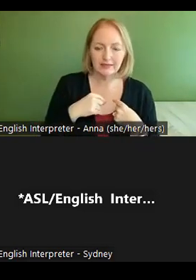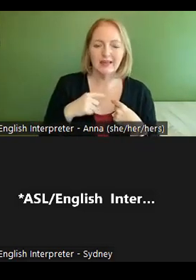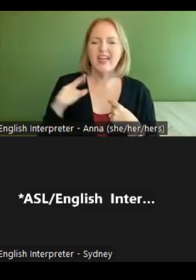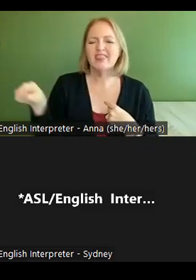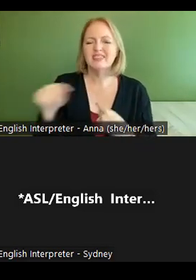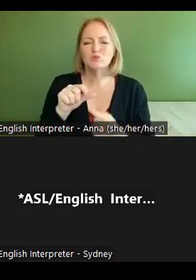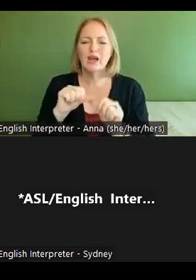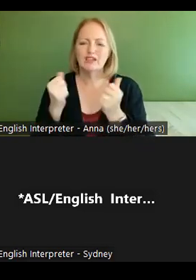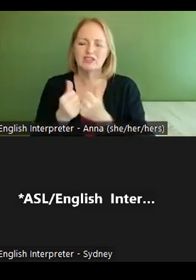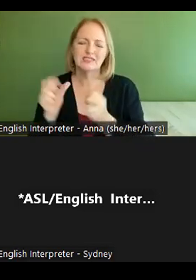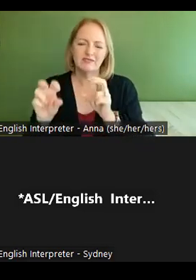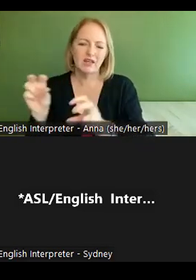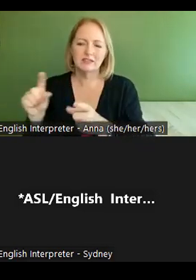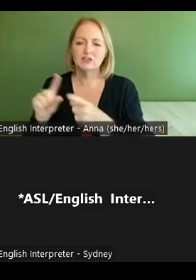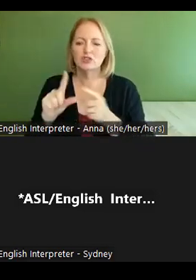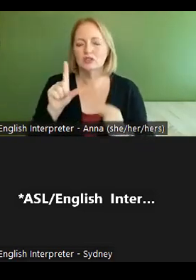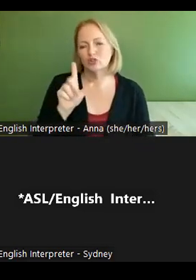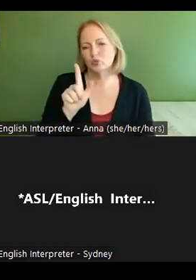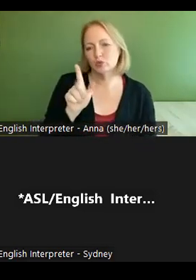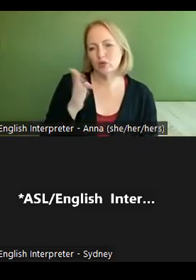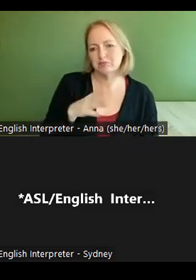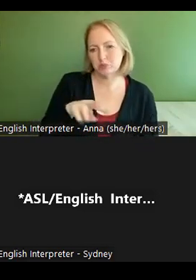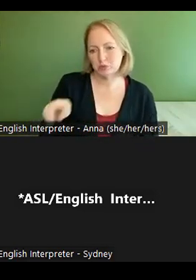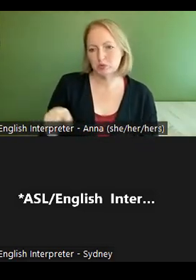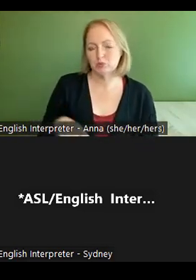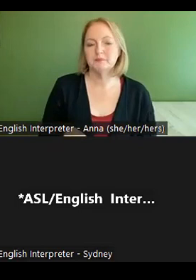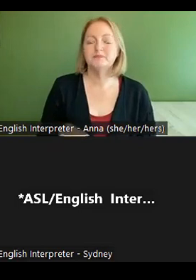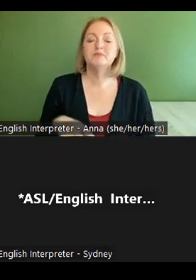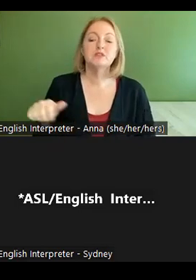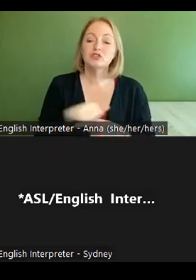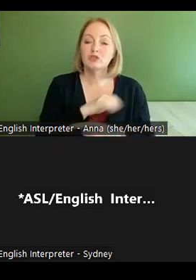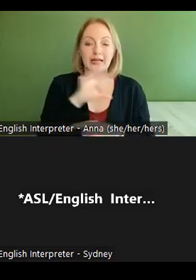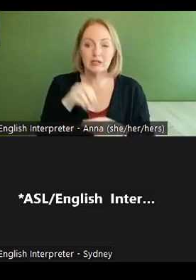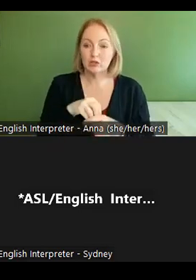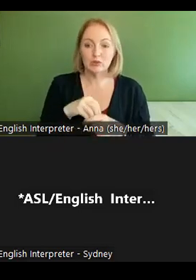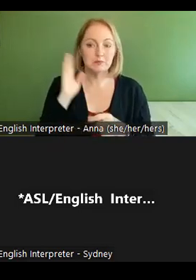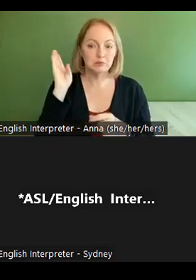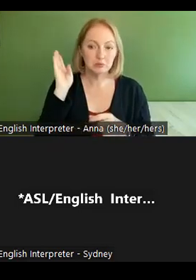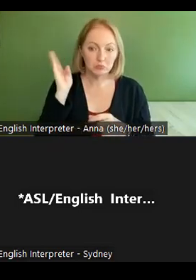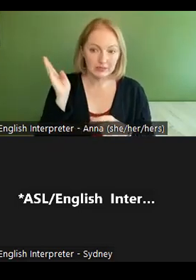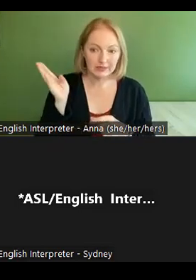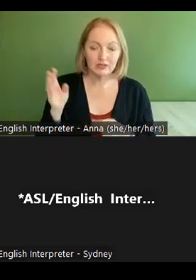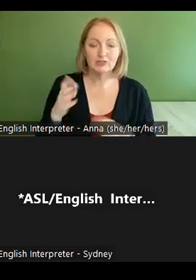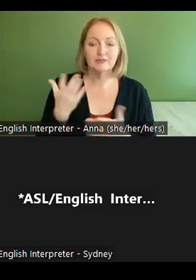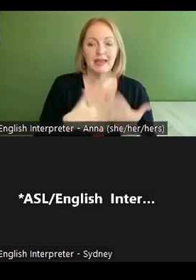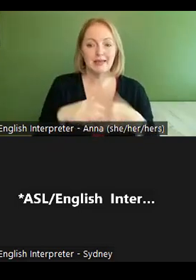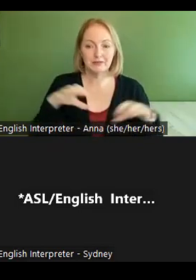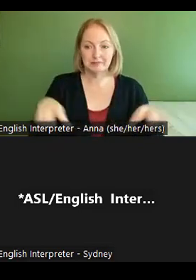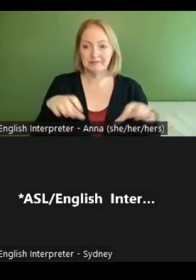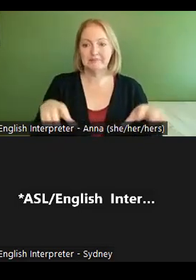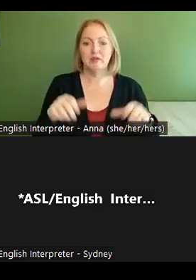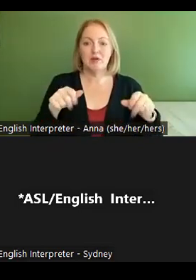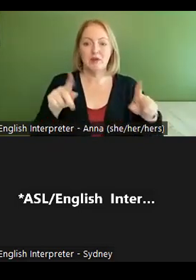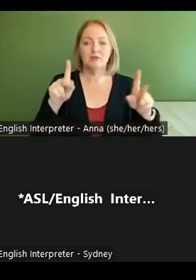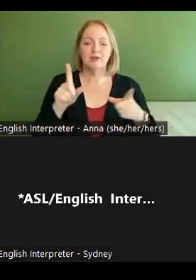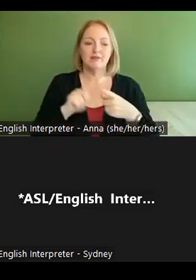agencies funded during 21-22. The training included a presentation, hands-on opportunity